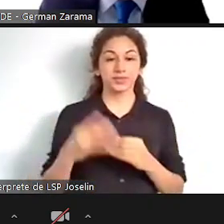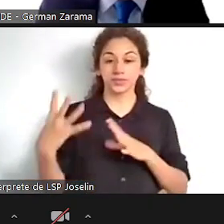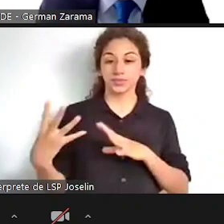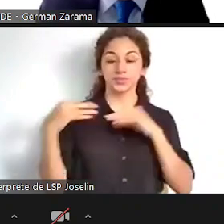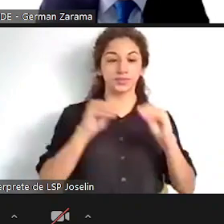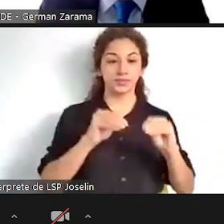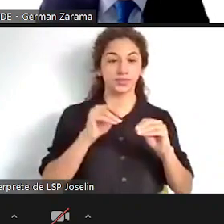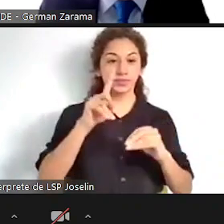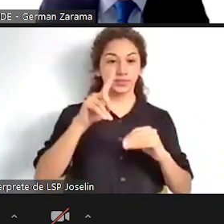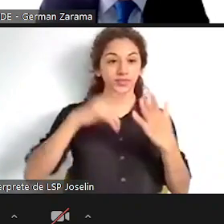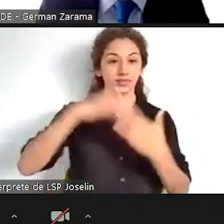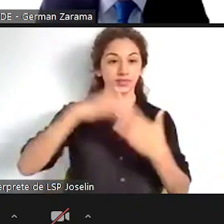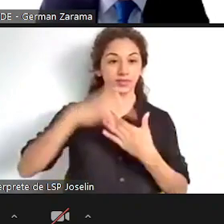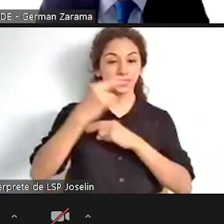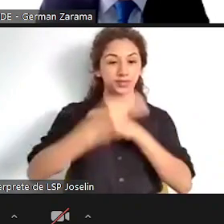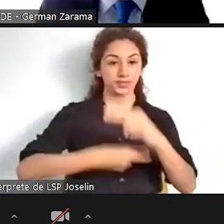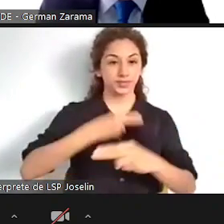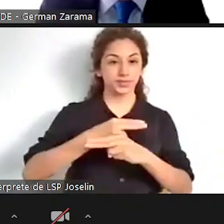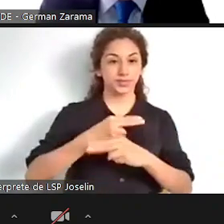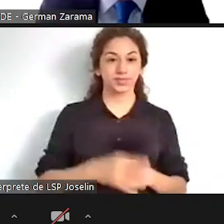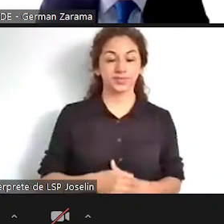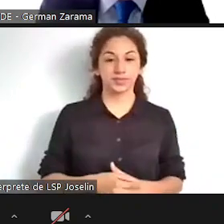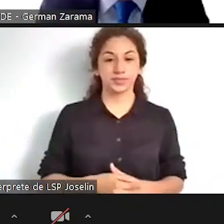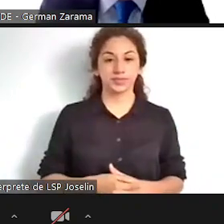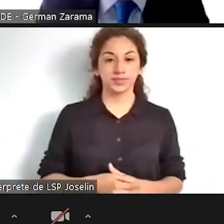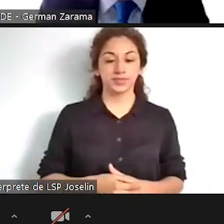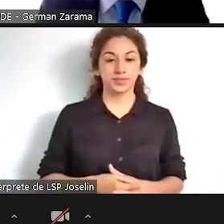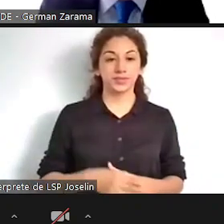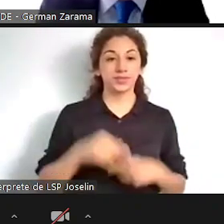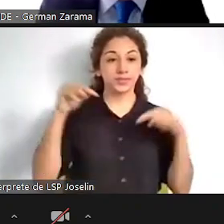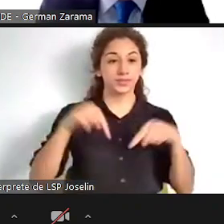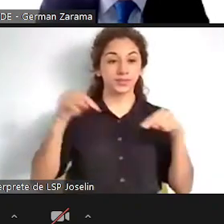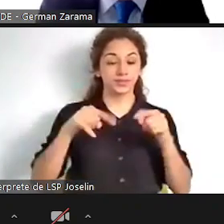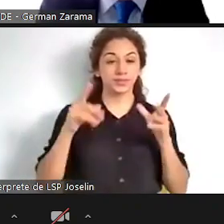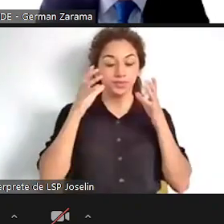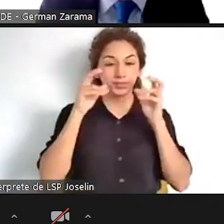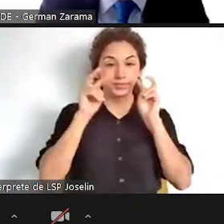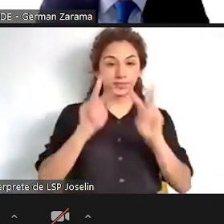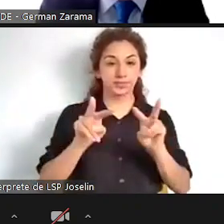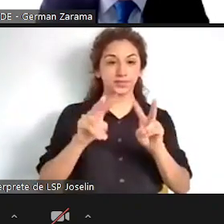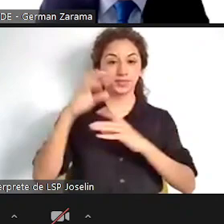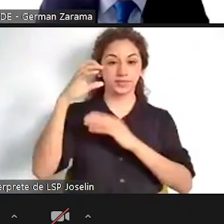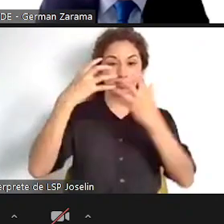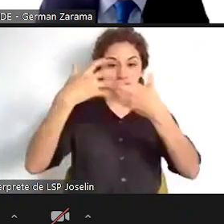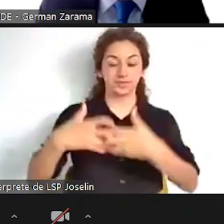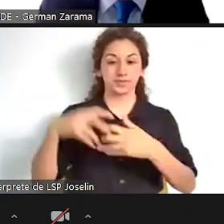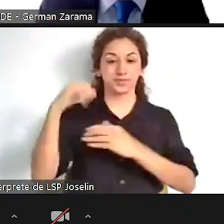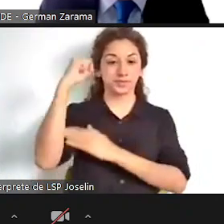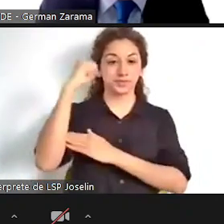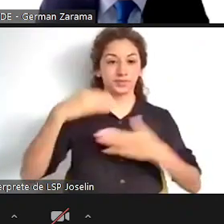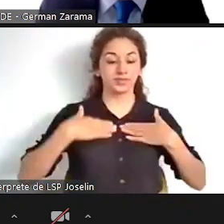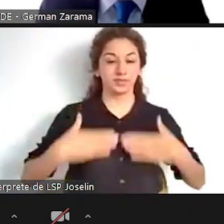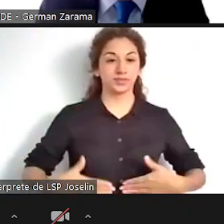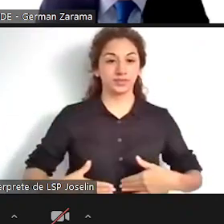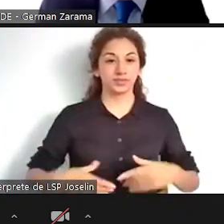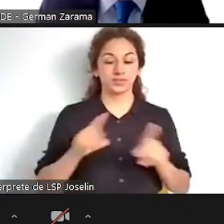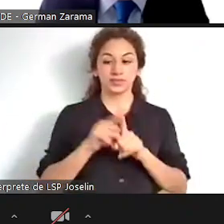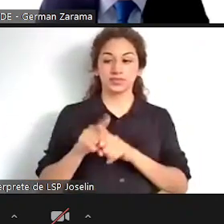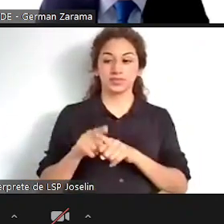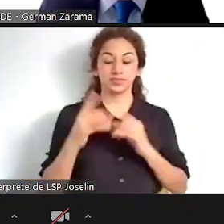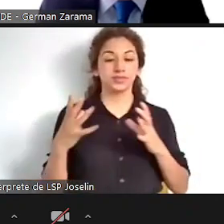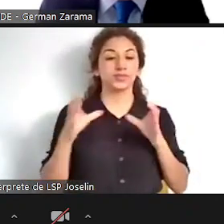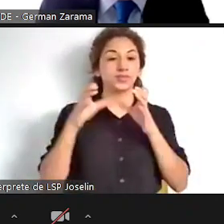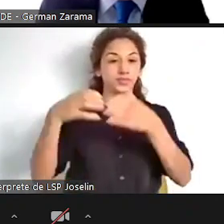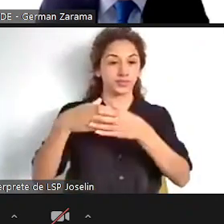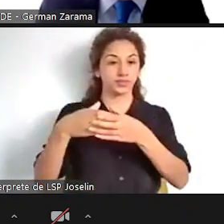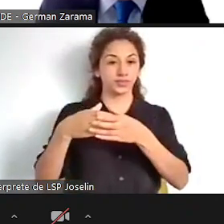unions are to contribute and have a national plan this concept of business and human rights is linked to